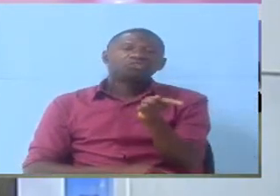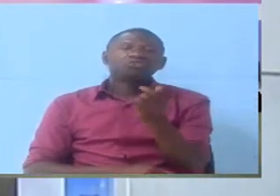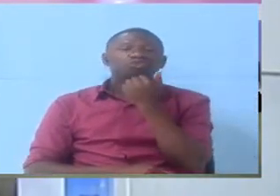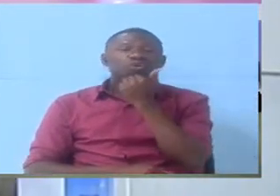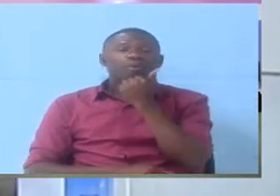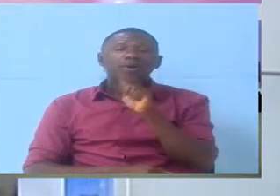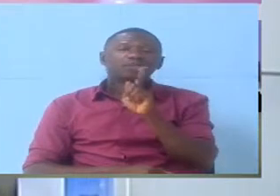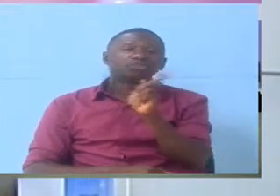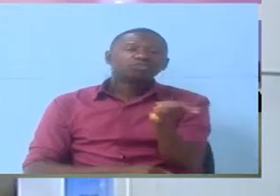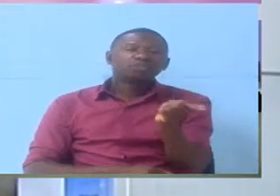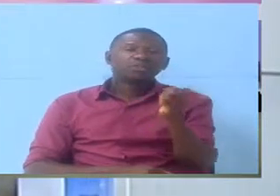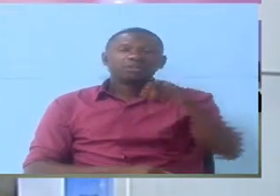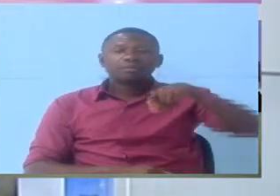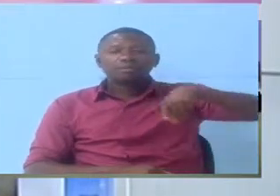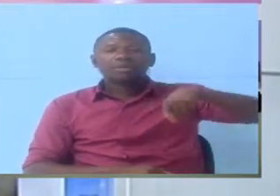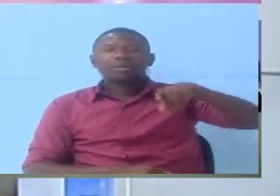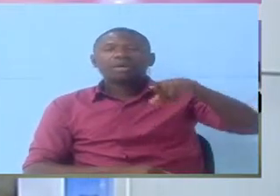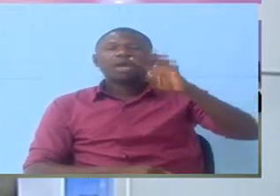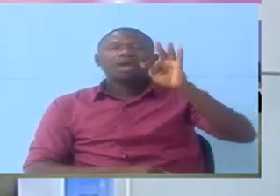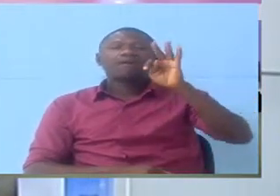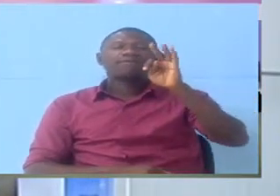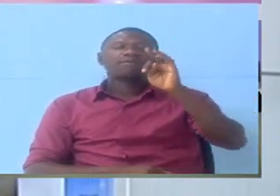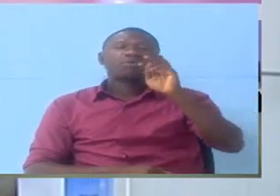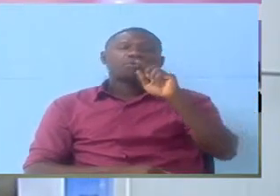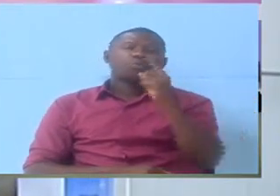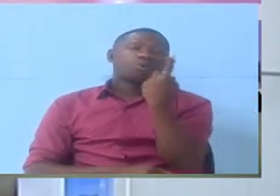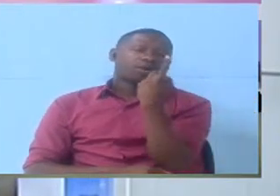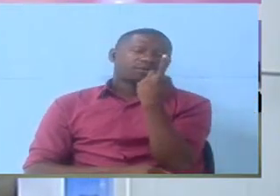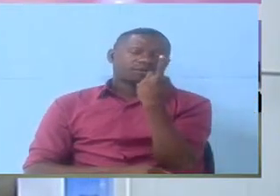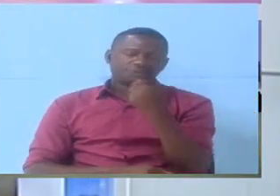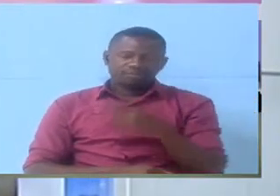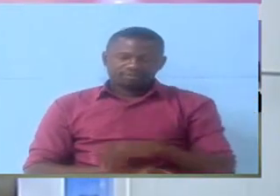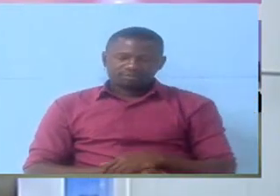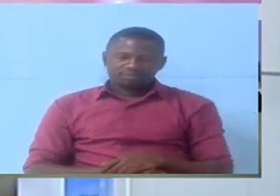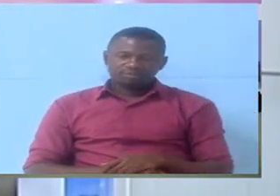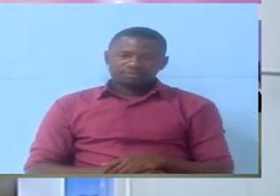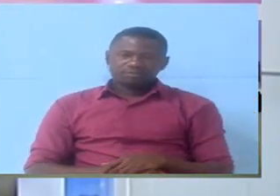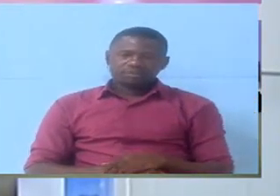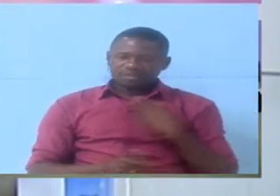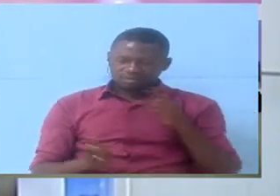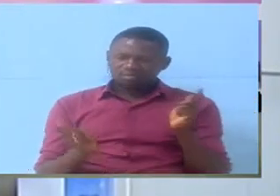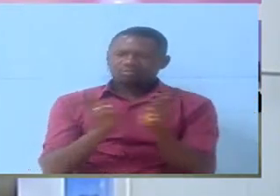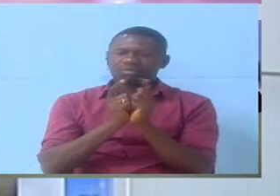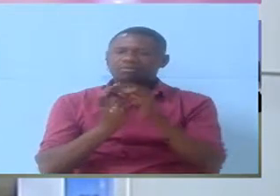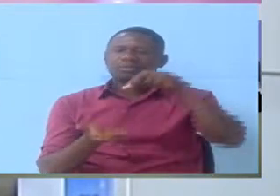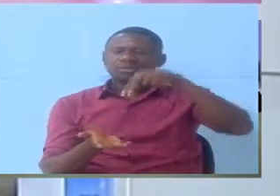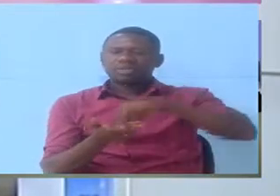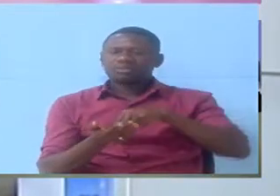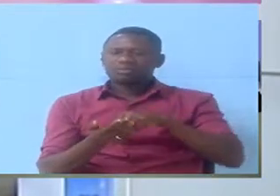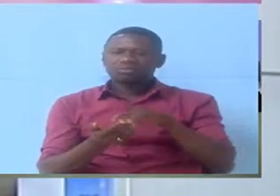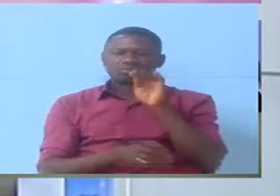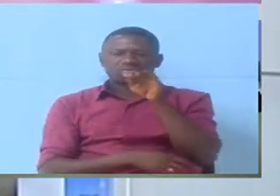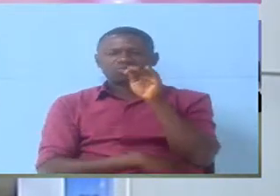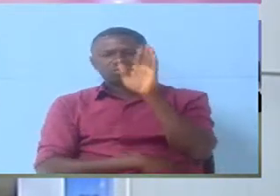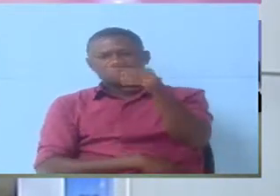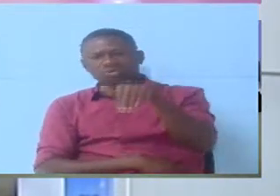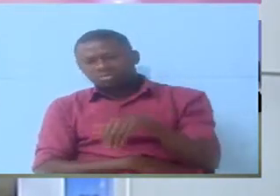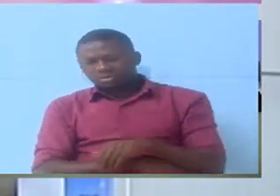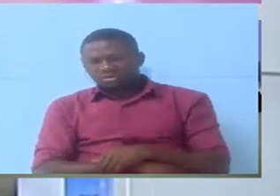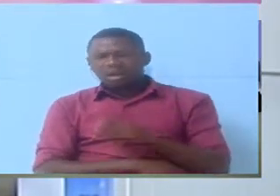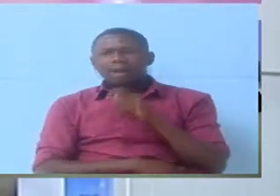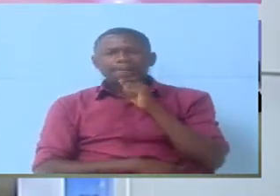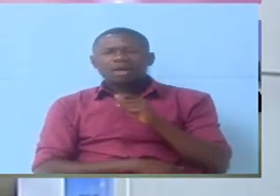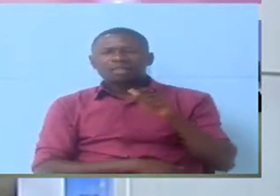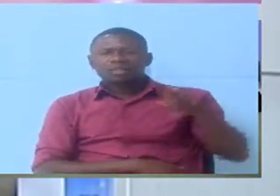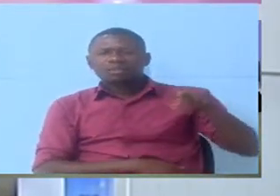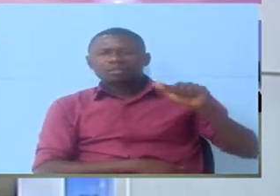moto fangale nata. He found me standing. I enter a lorry. He called me. I am kumandi. Jallow. Konya pa Jallow. I said, sir. Kai